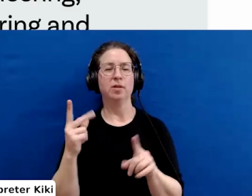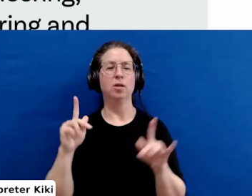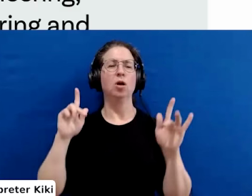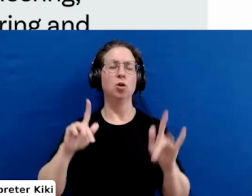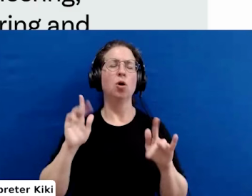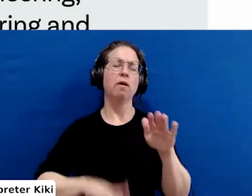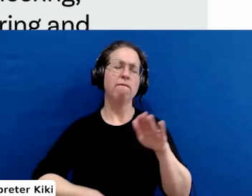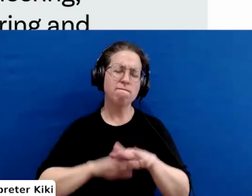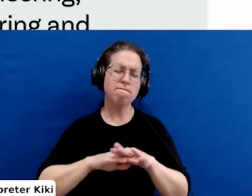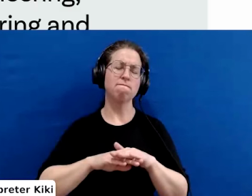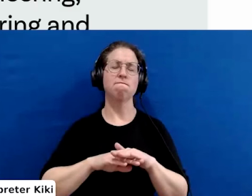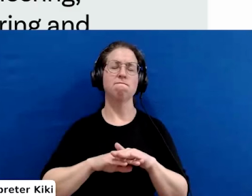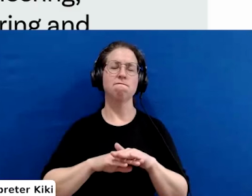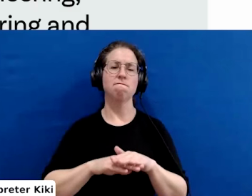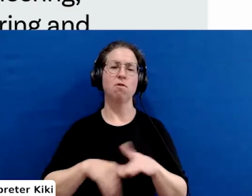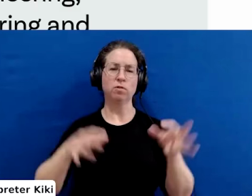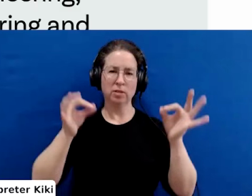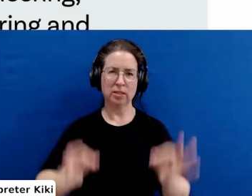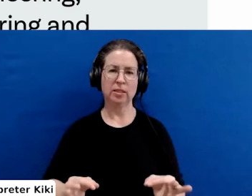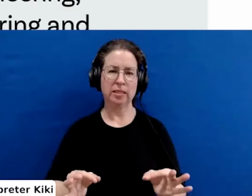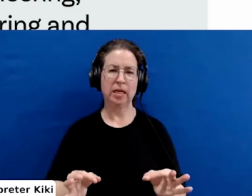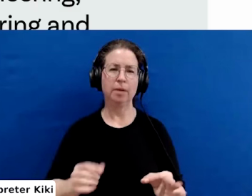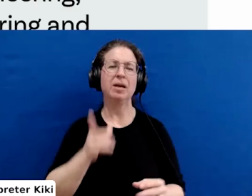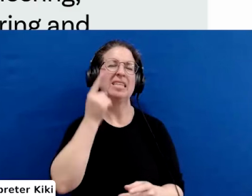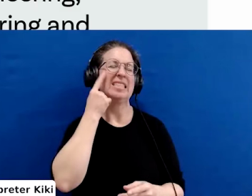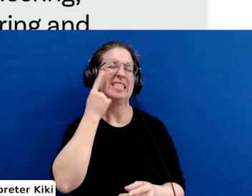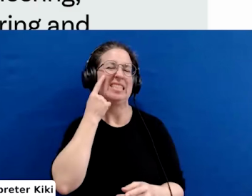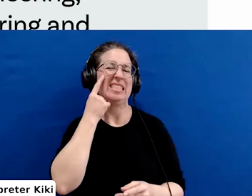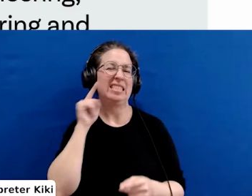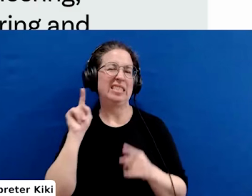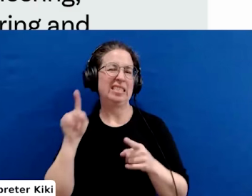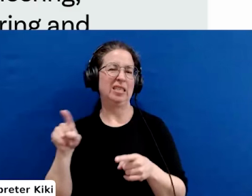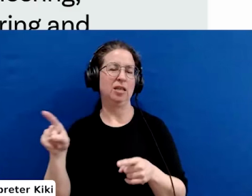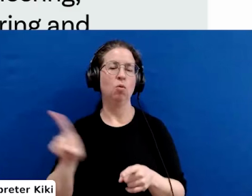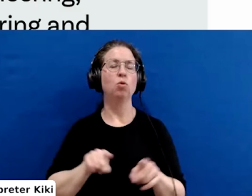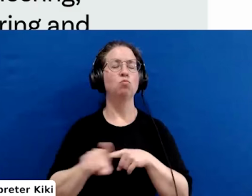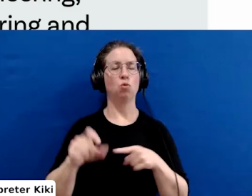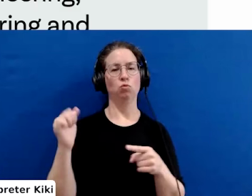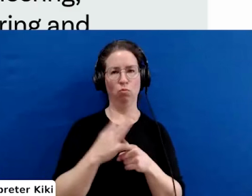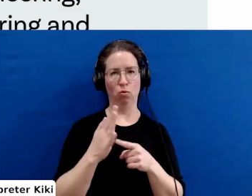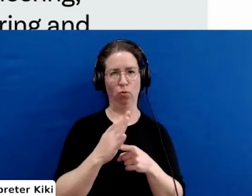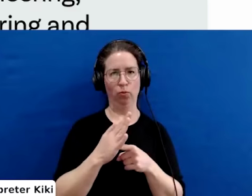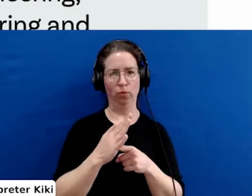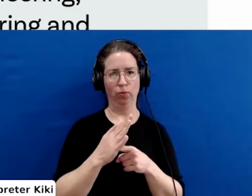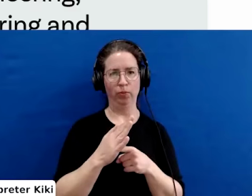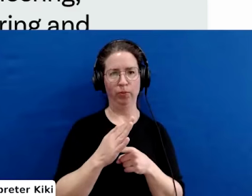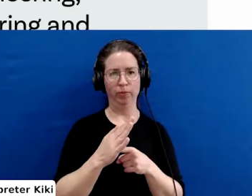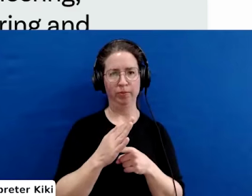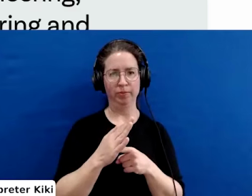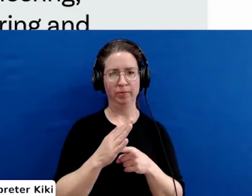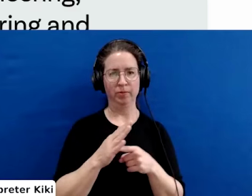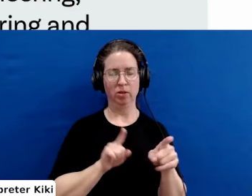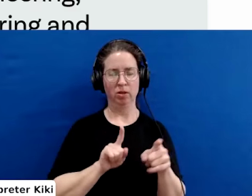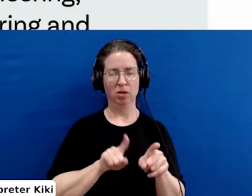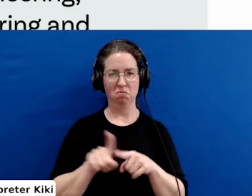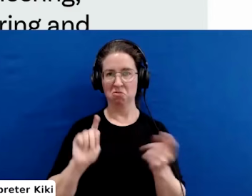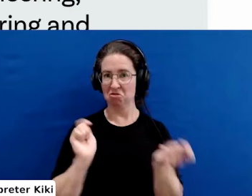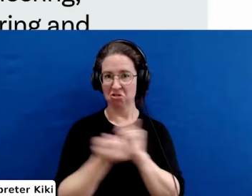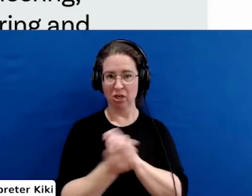eligible. But you can see here the list of priority disciplines. The biggest change is